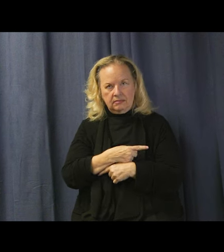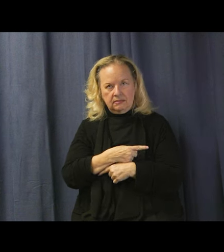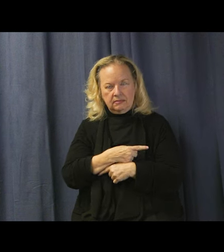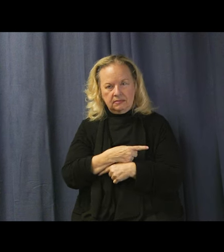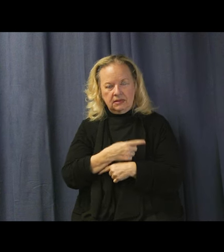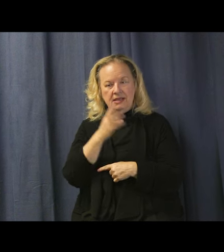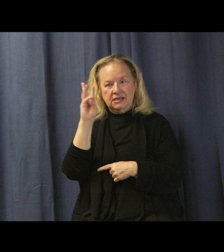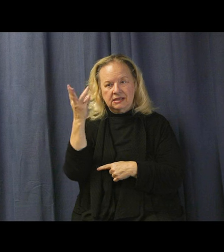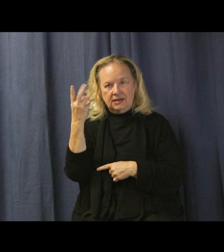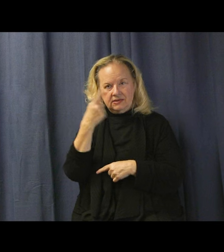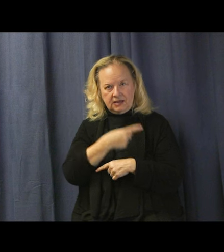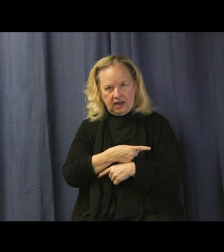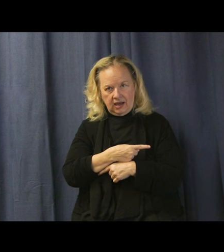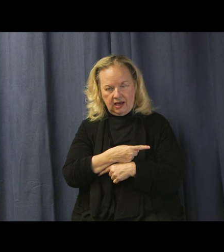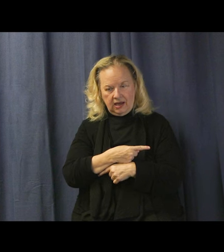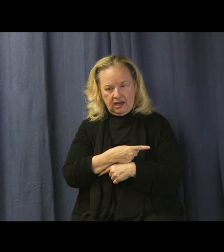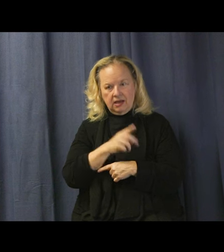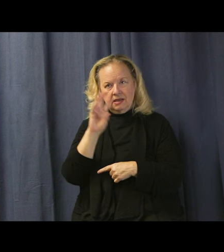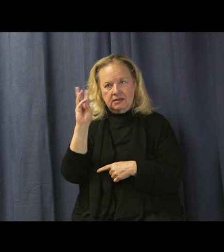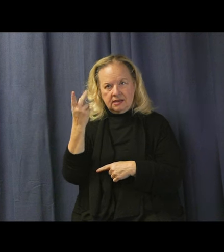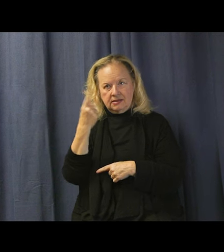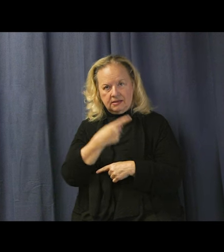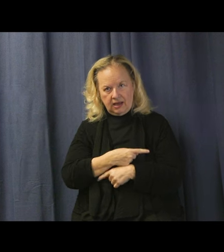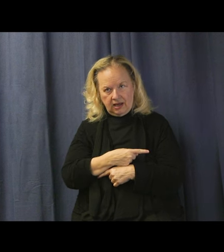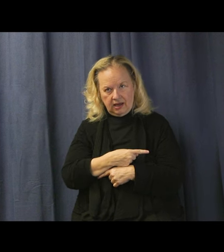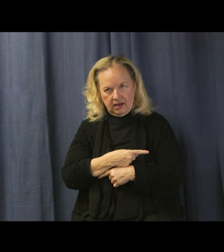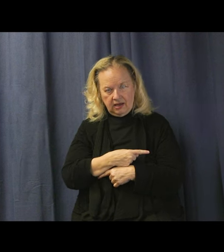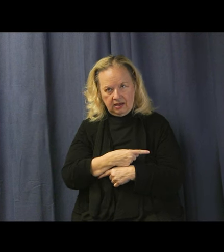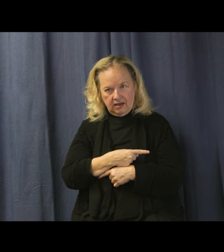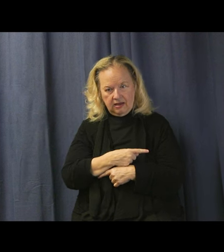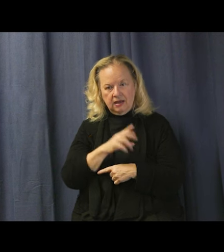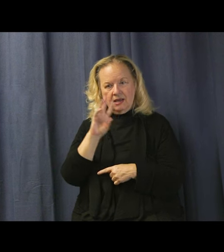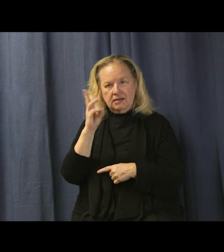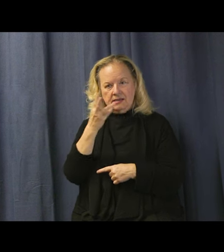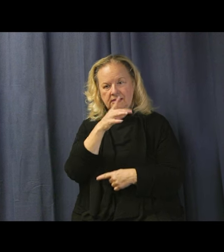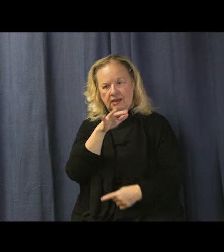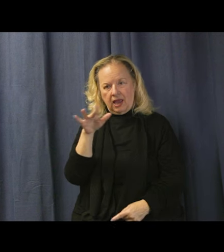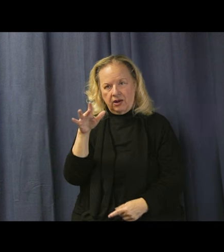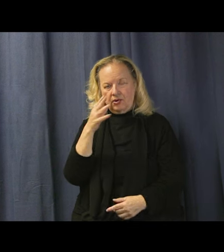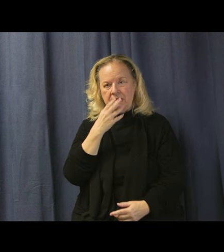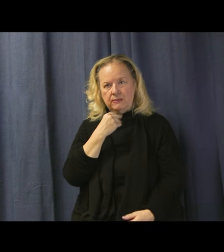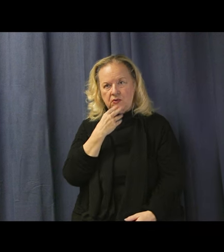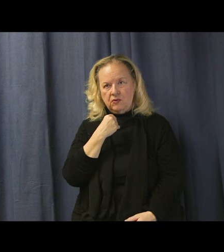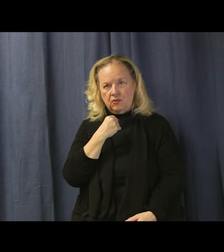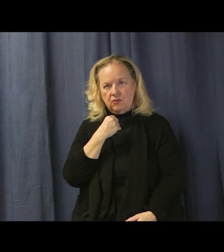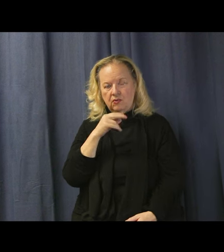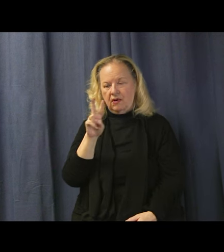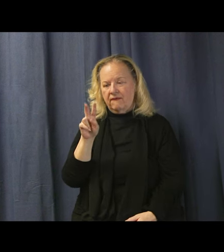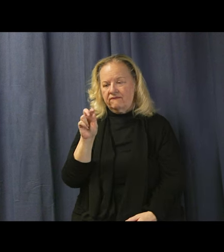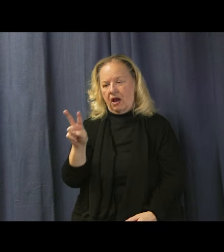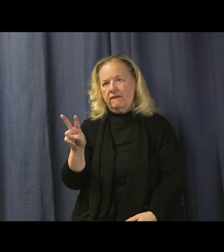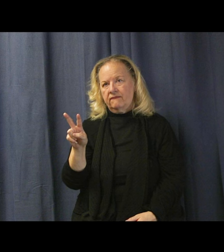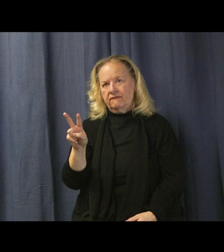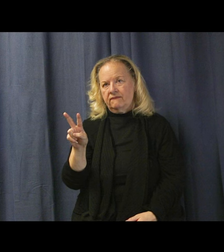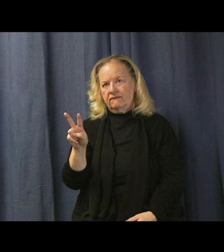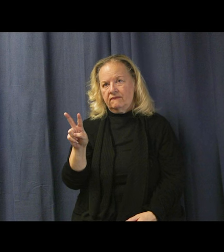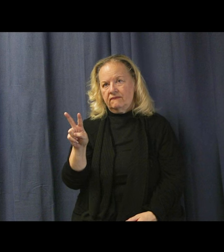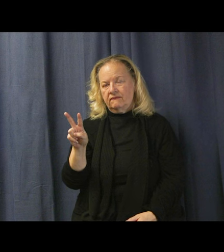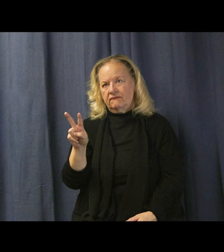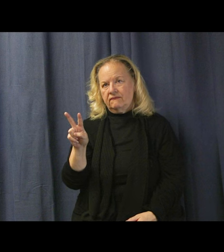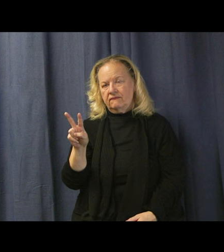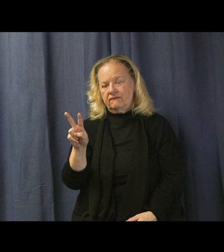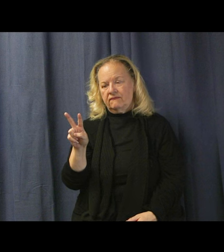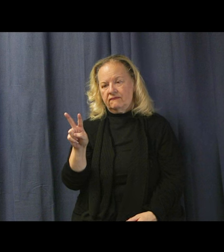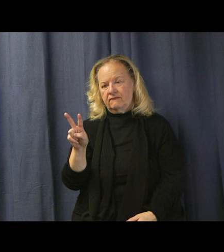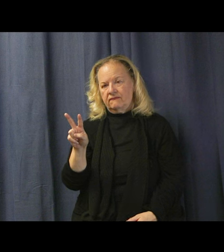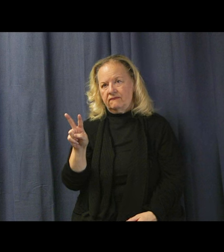The sixth day. He was created on the sixth day. And what's the sixth letter in Hebrew? The Vav. So here he is.